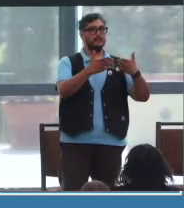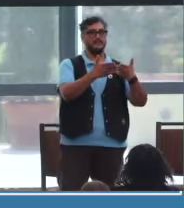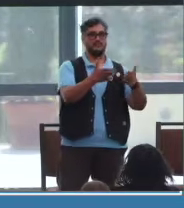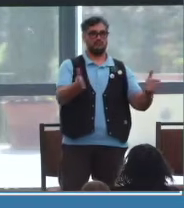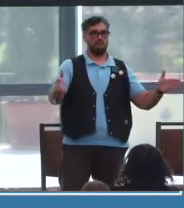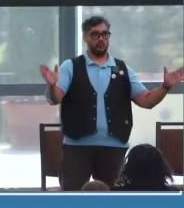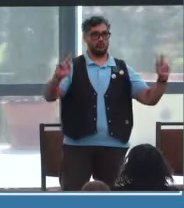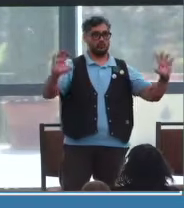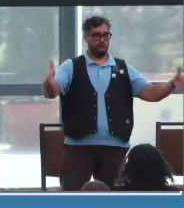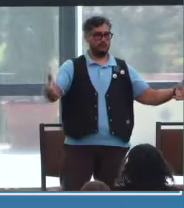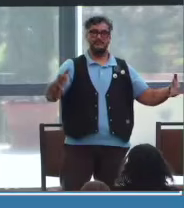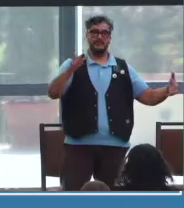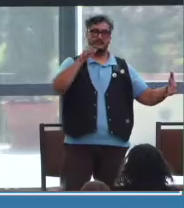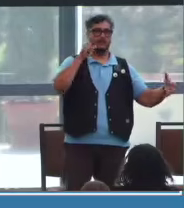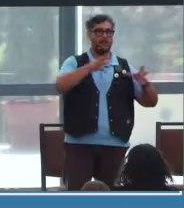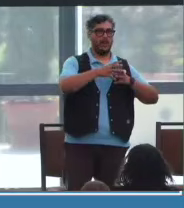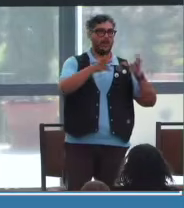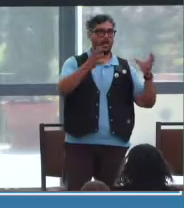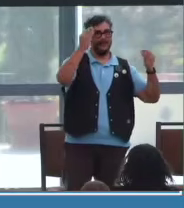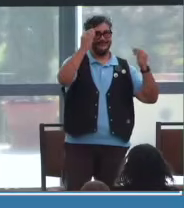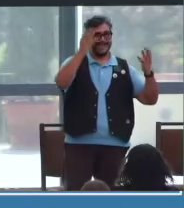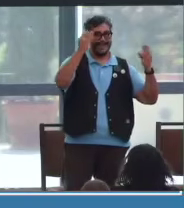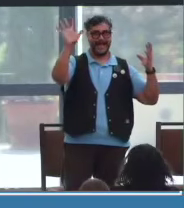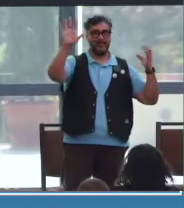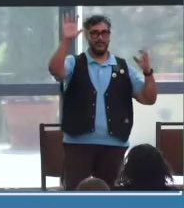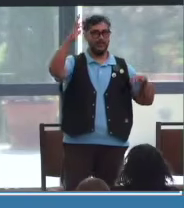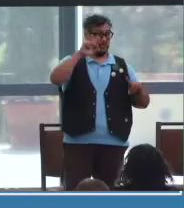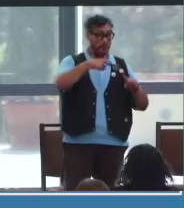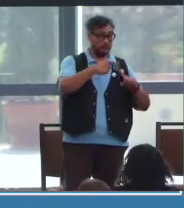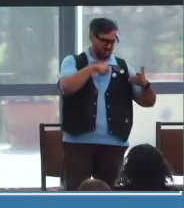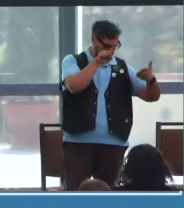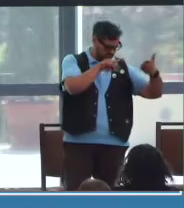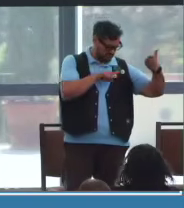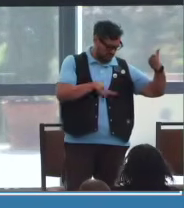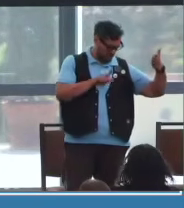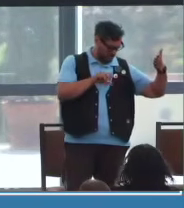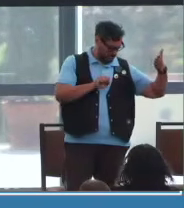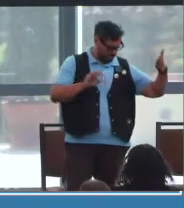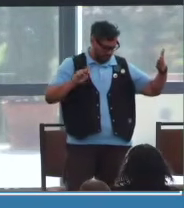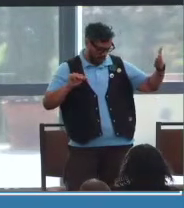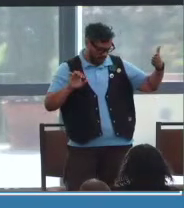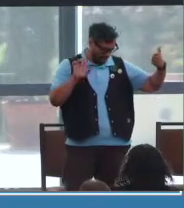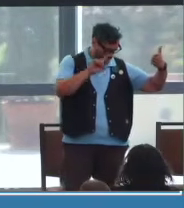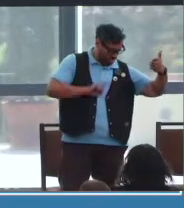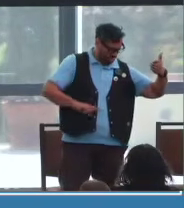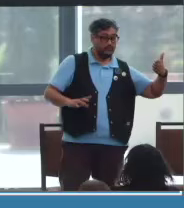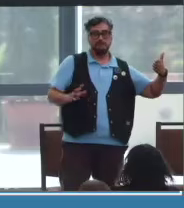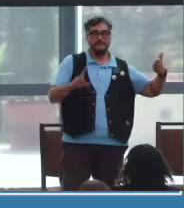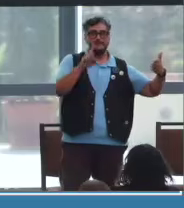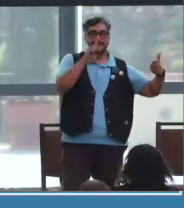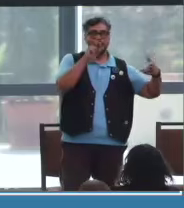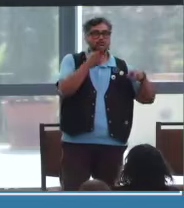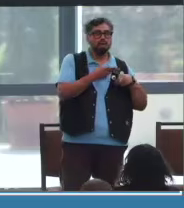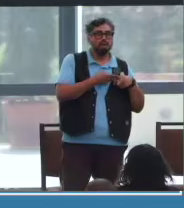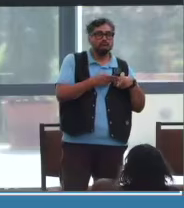population. There's not a lot of data out there. In fact, when I looked up lupus and menopause, there's very, very